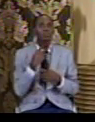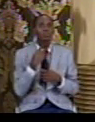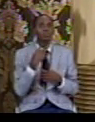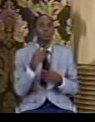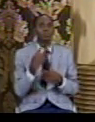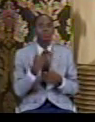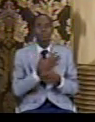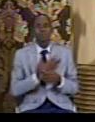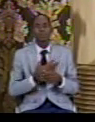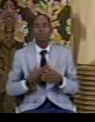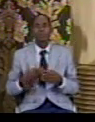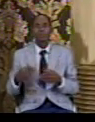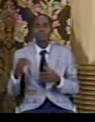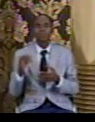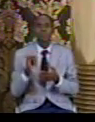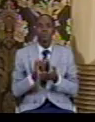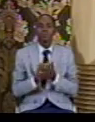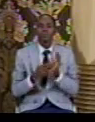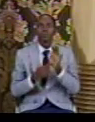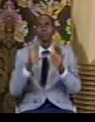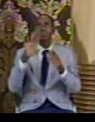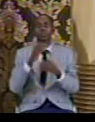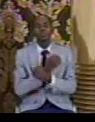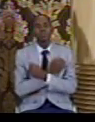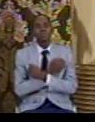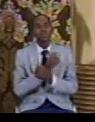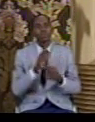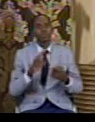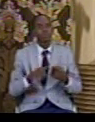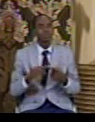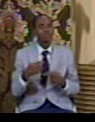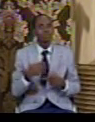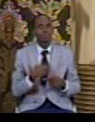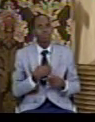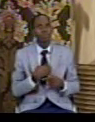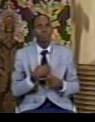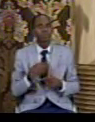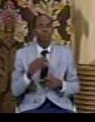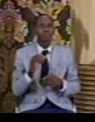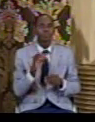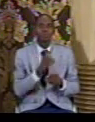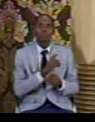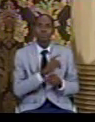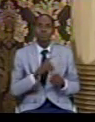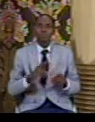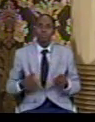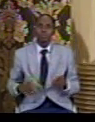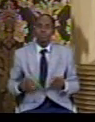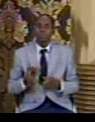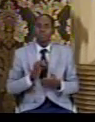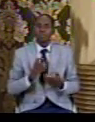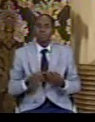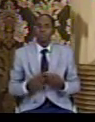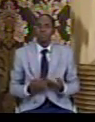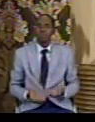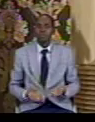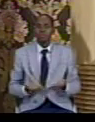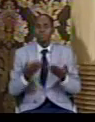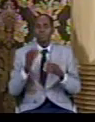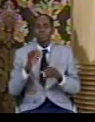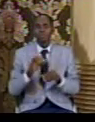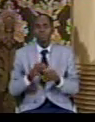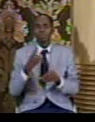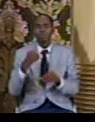Shows thy love to me. Oh, but I long to rise in the